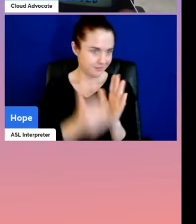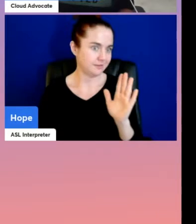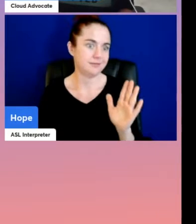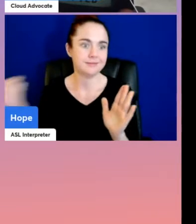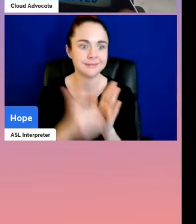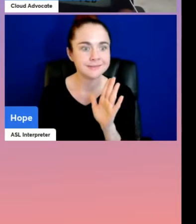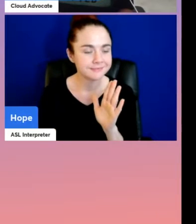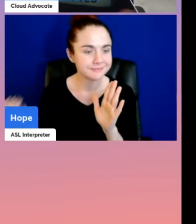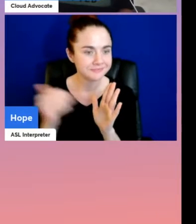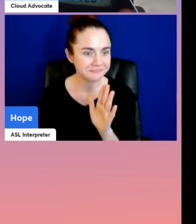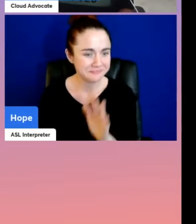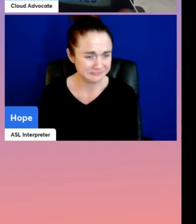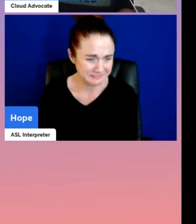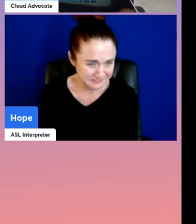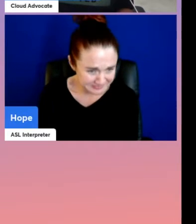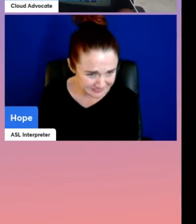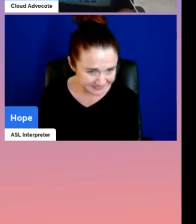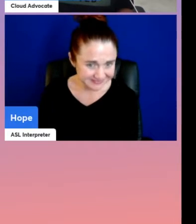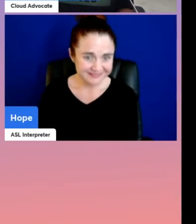And